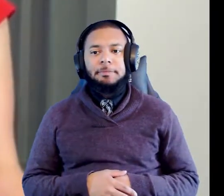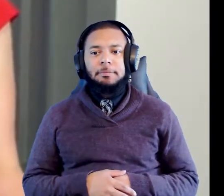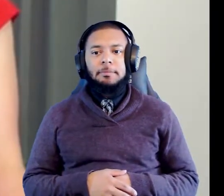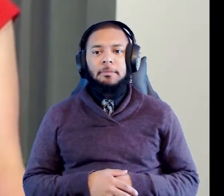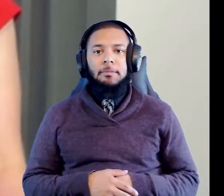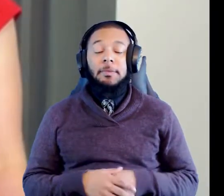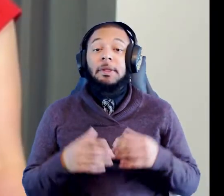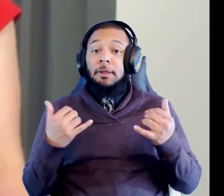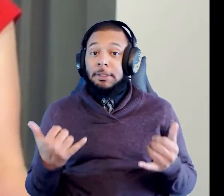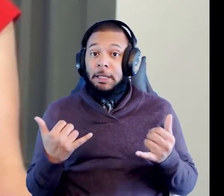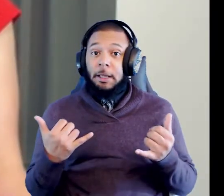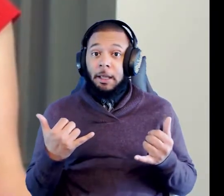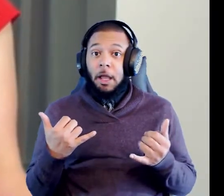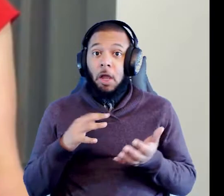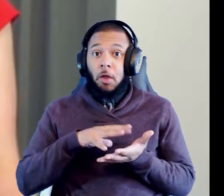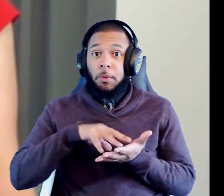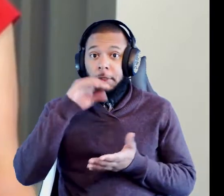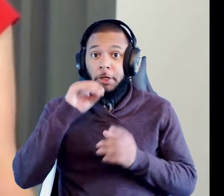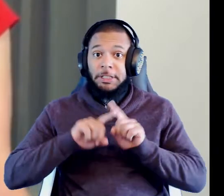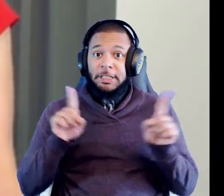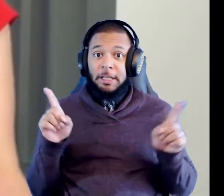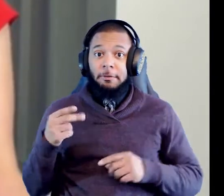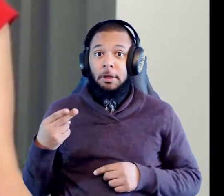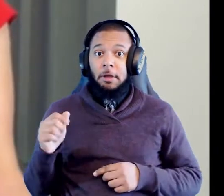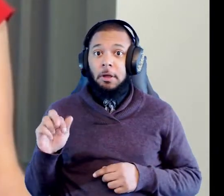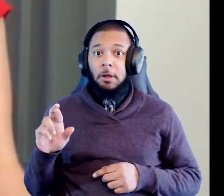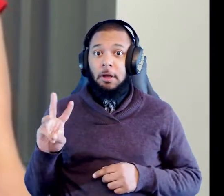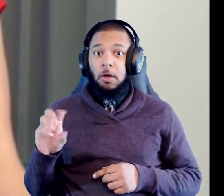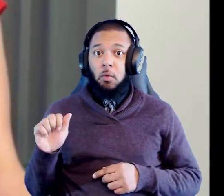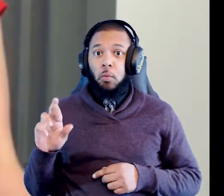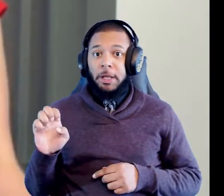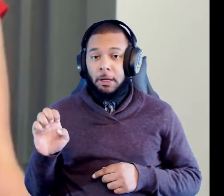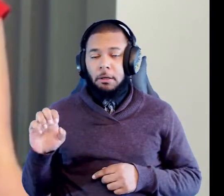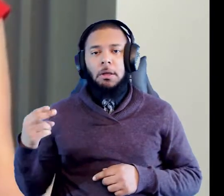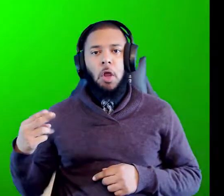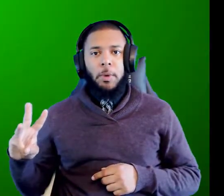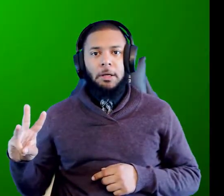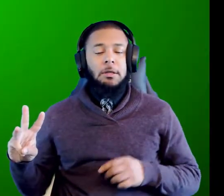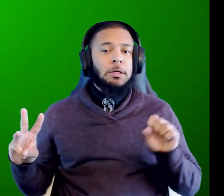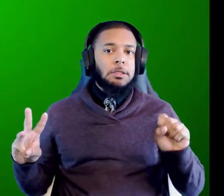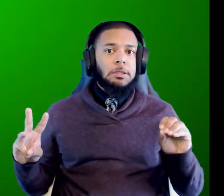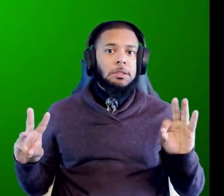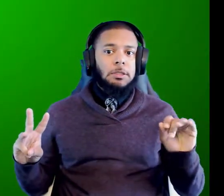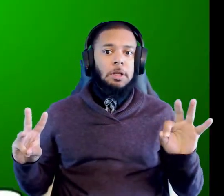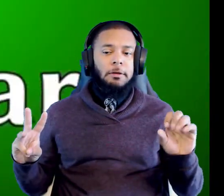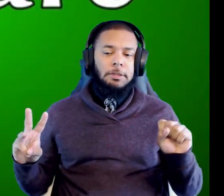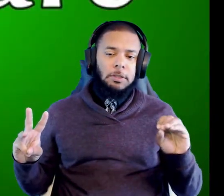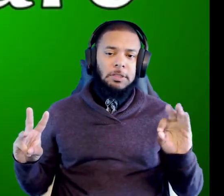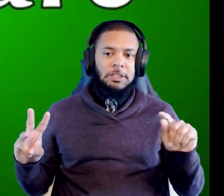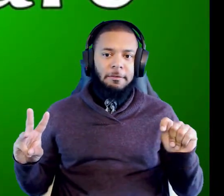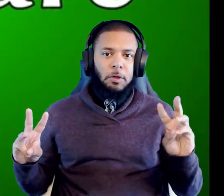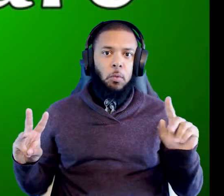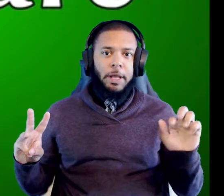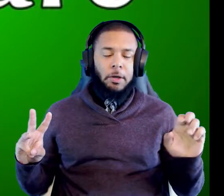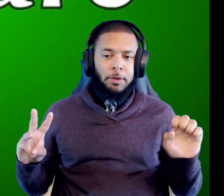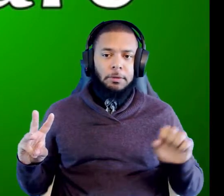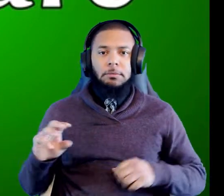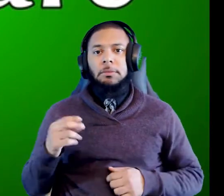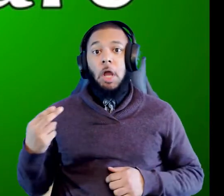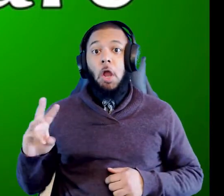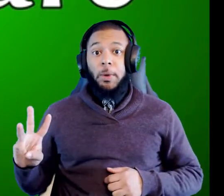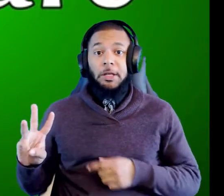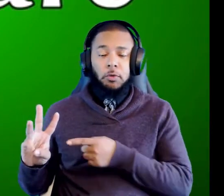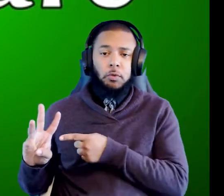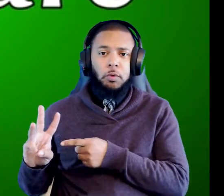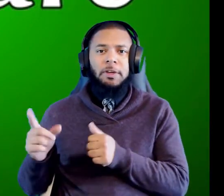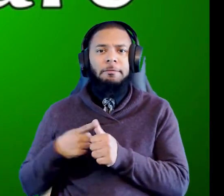so now we're going to talk about the difference between the words hardware and software and what each of them mean hardware is our first vocabulary